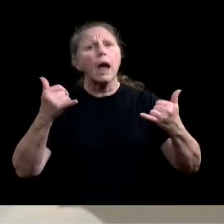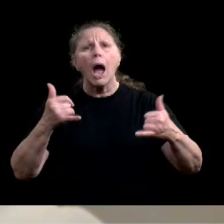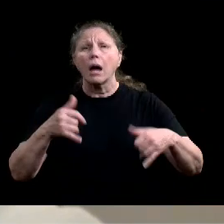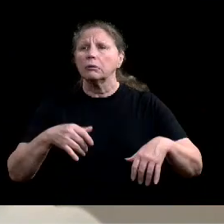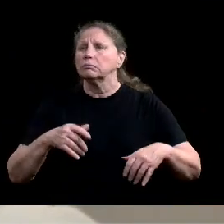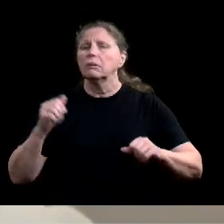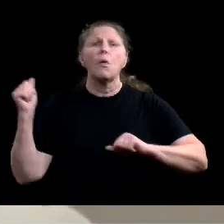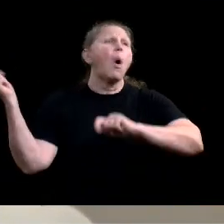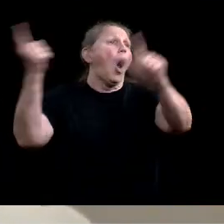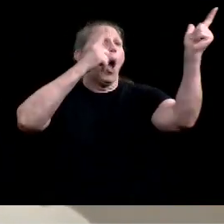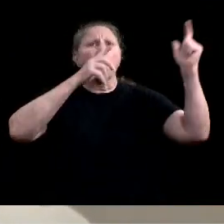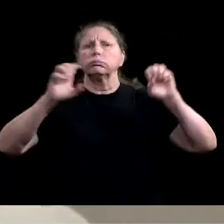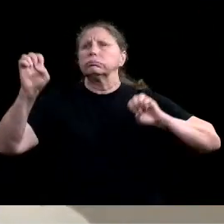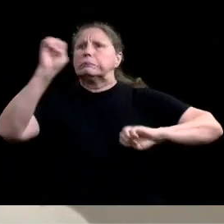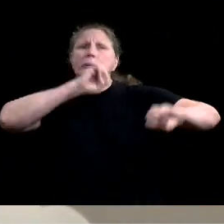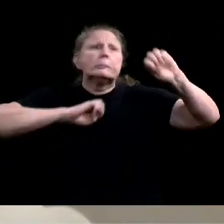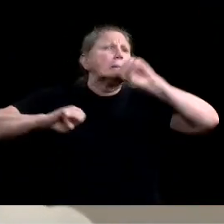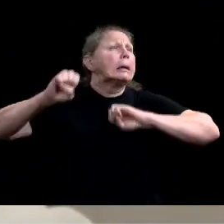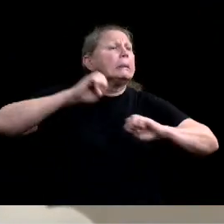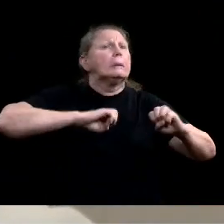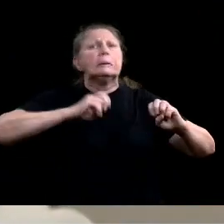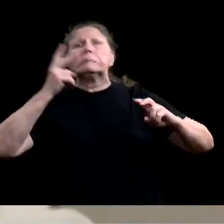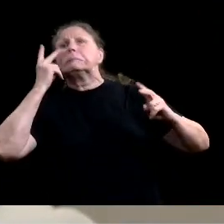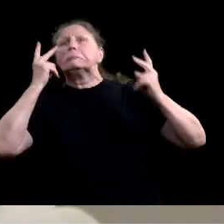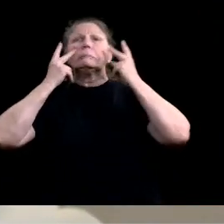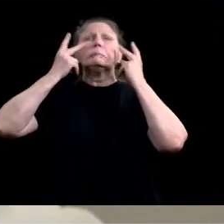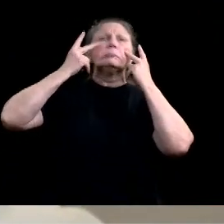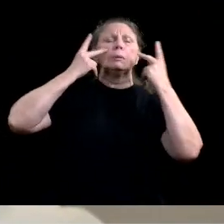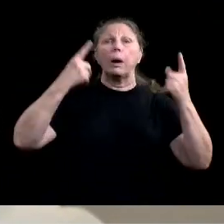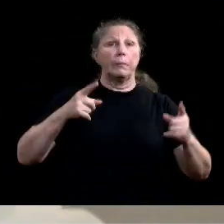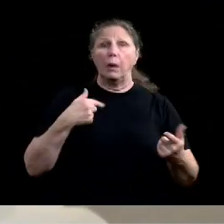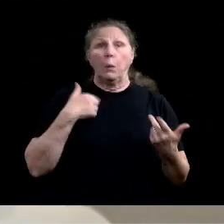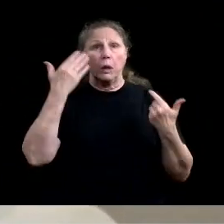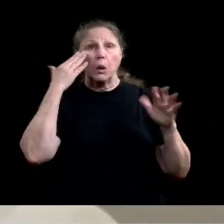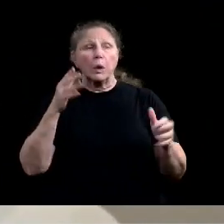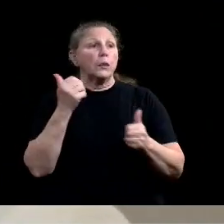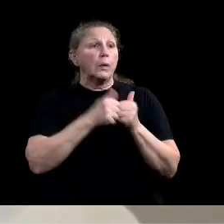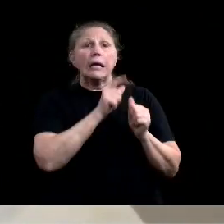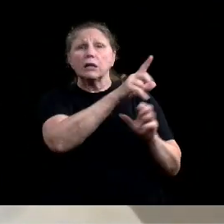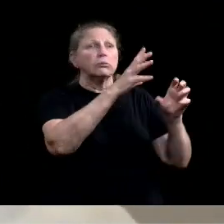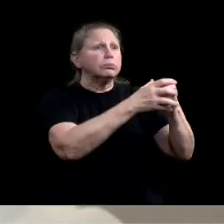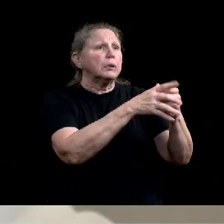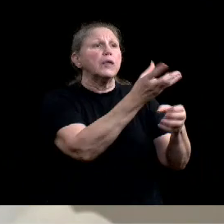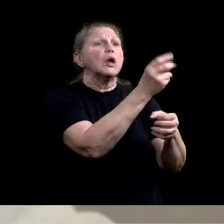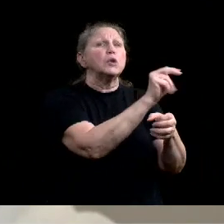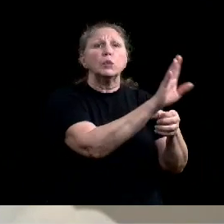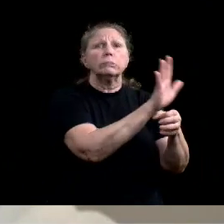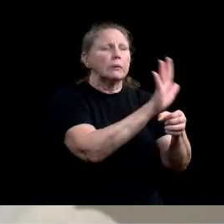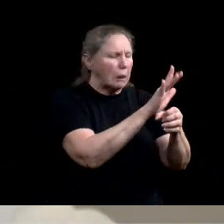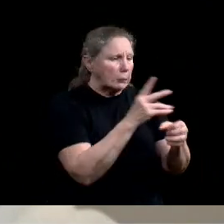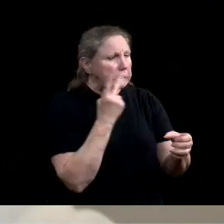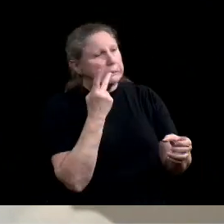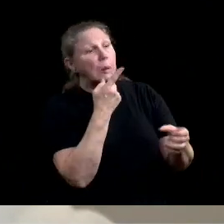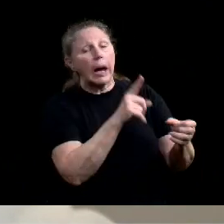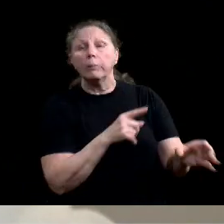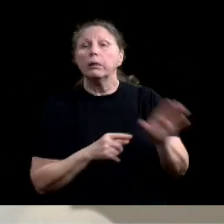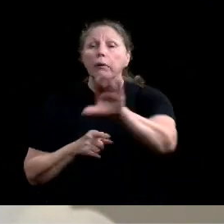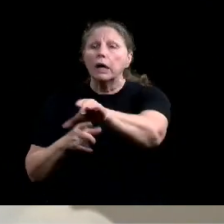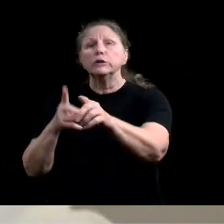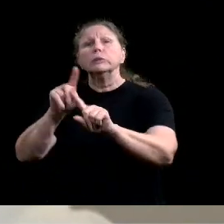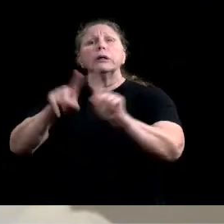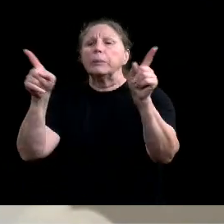community is sort of its own laboratory right now. We're trying to learn from other communities and reference the experts, but there is